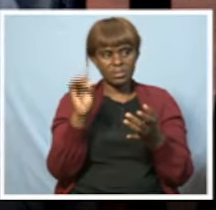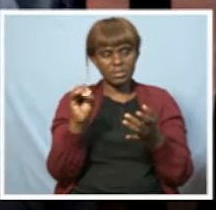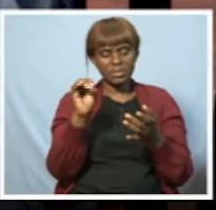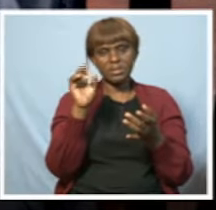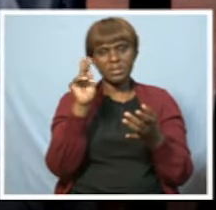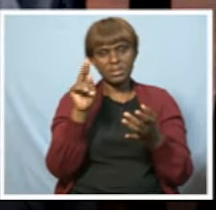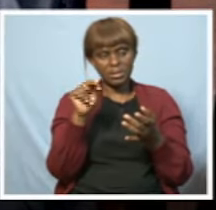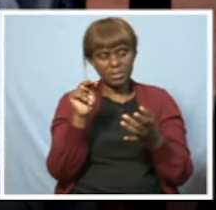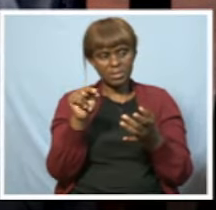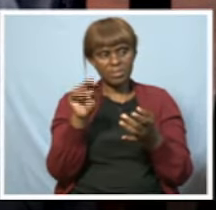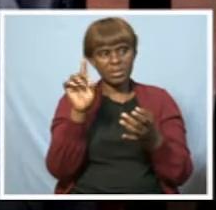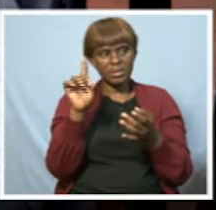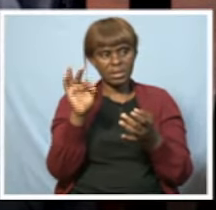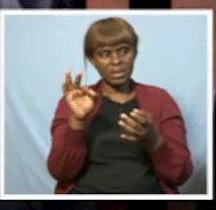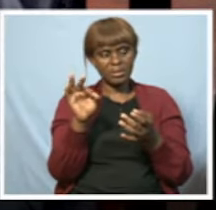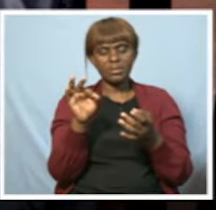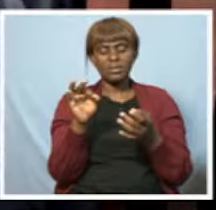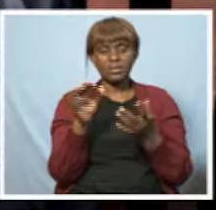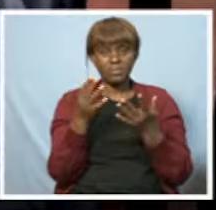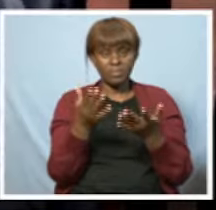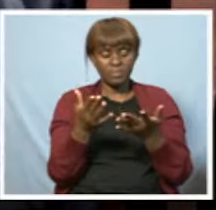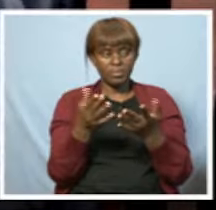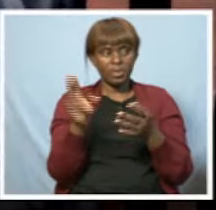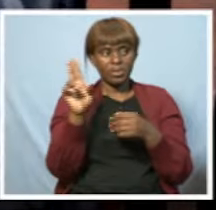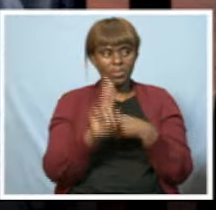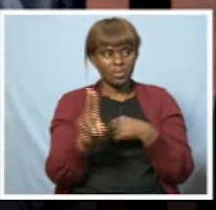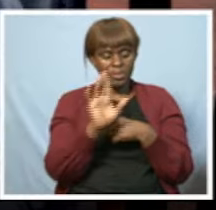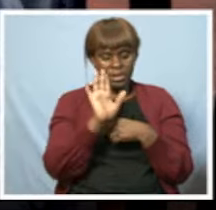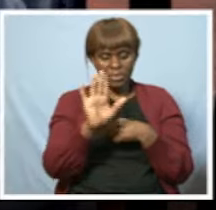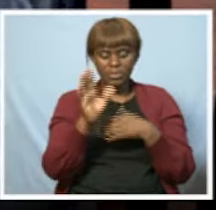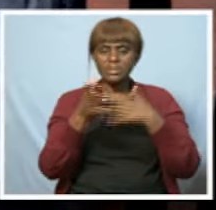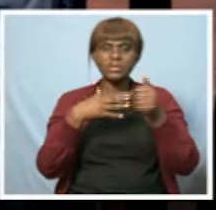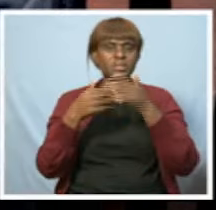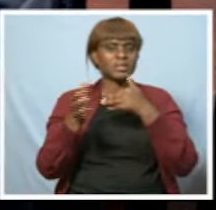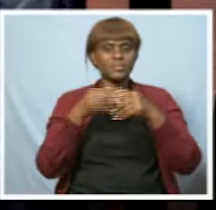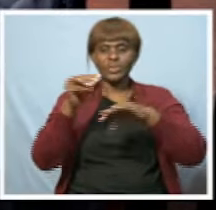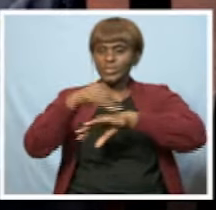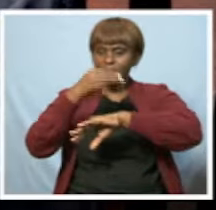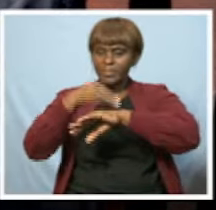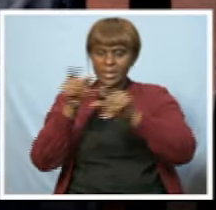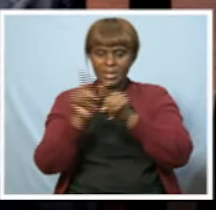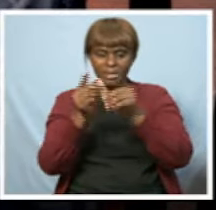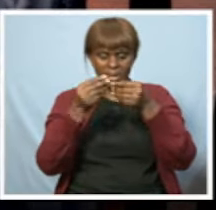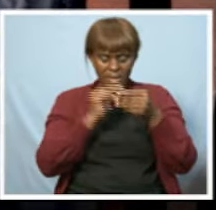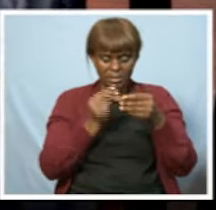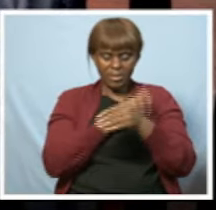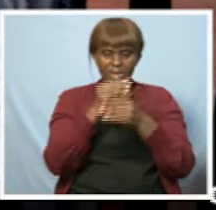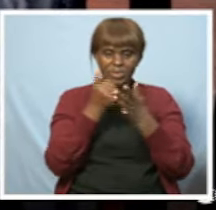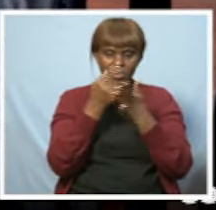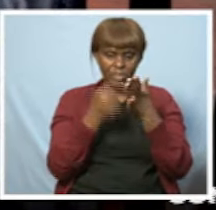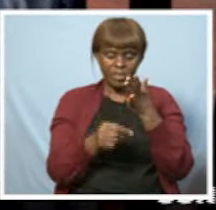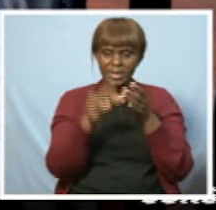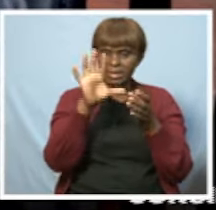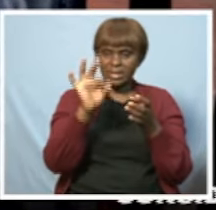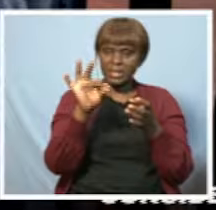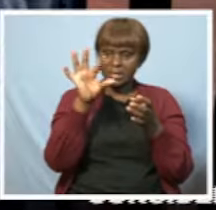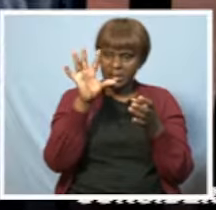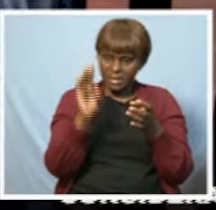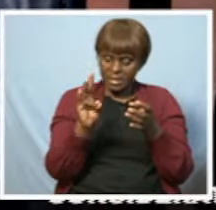so. DF, using that simple arithmetic, it therefore gives us almost a